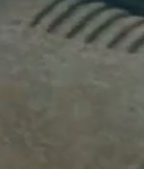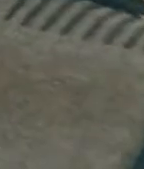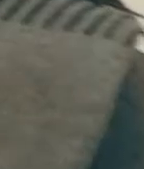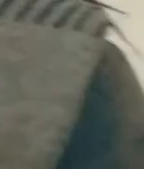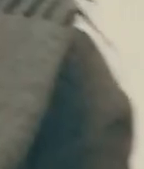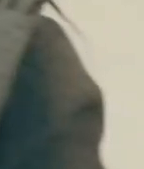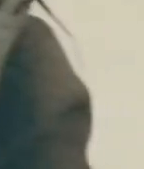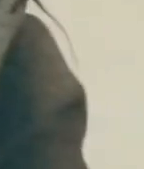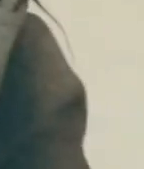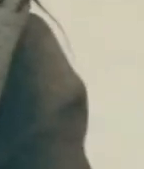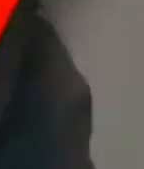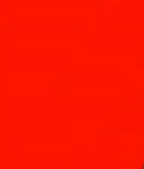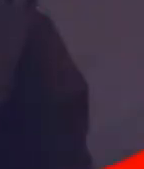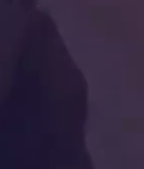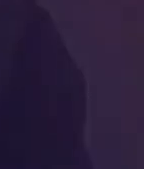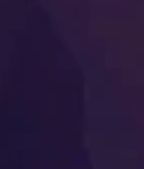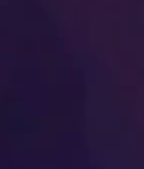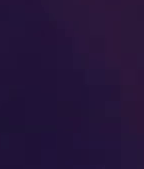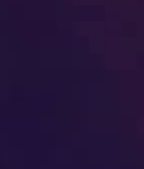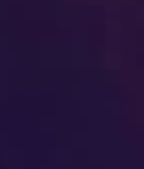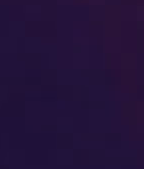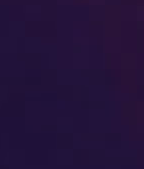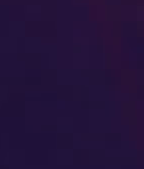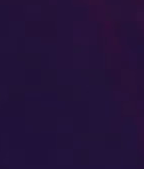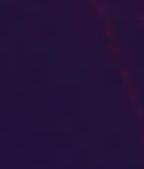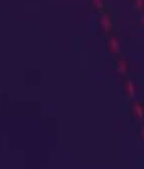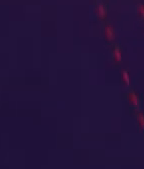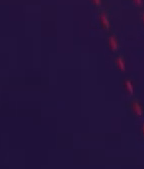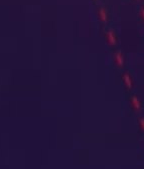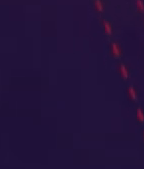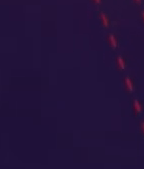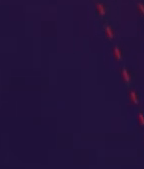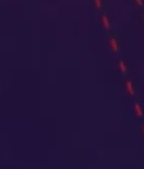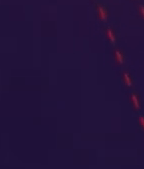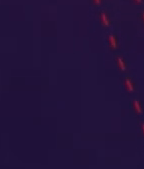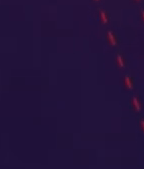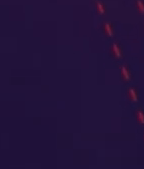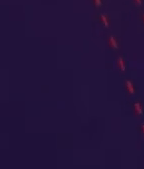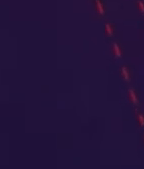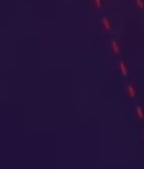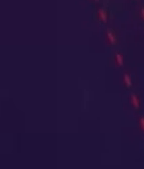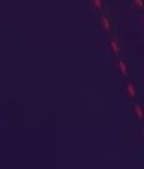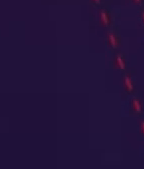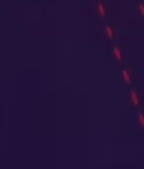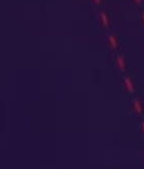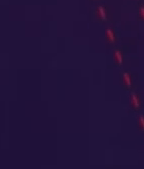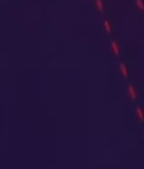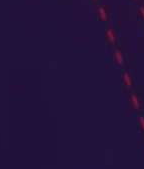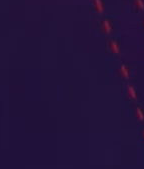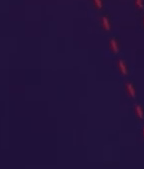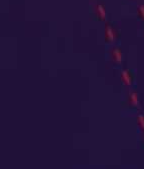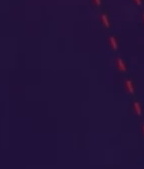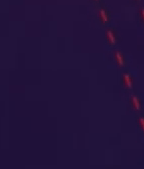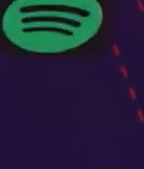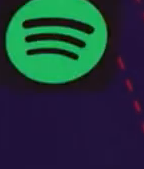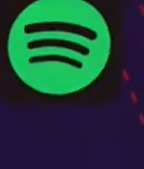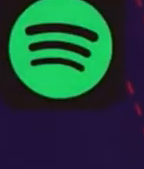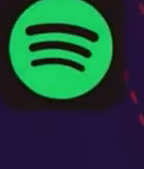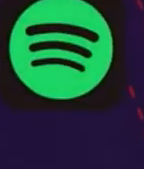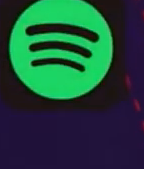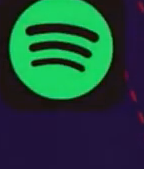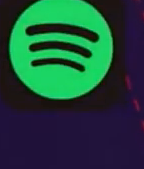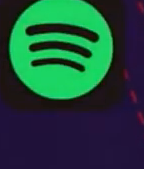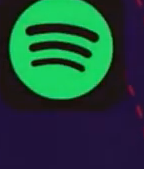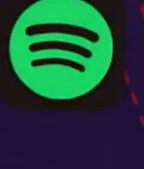just check out their latest episodes on hopemediakenya.org. You can now listen to select Hope FM programs on your